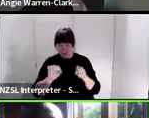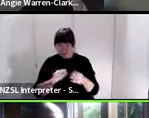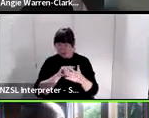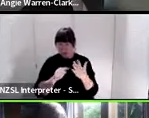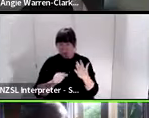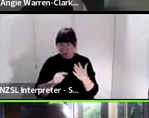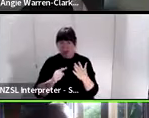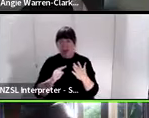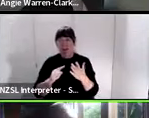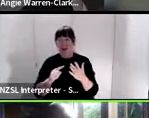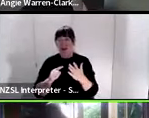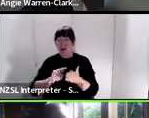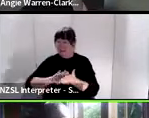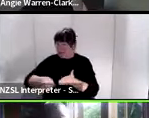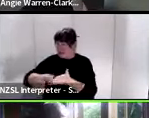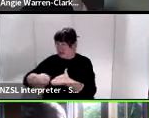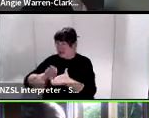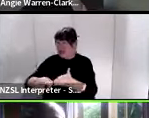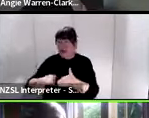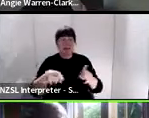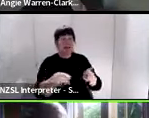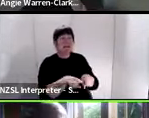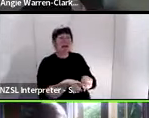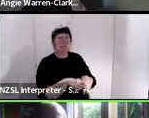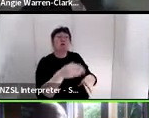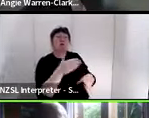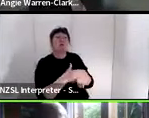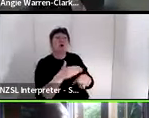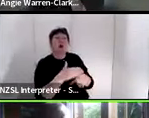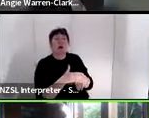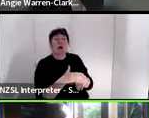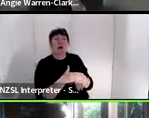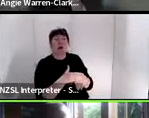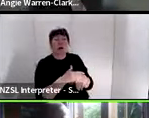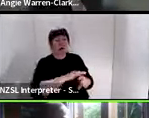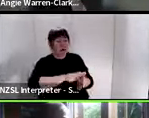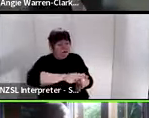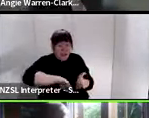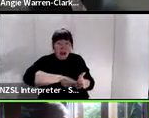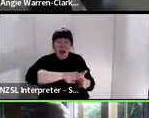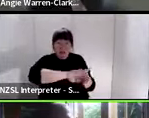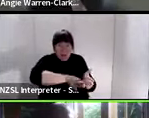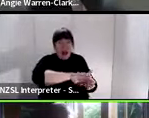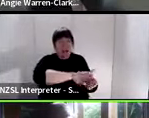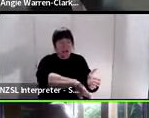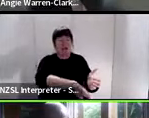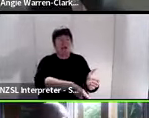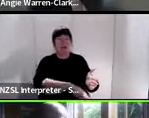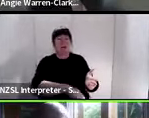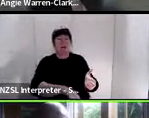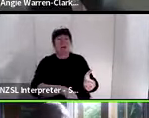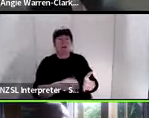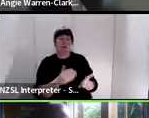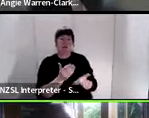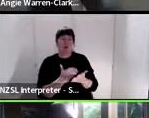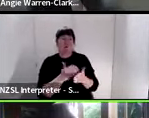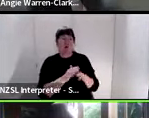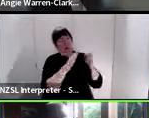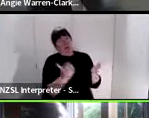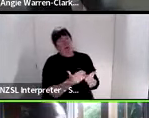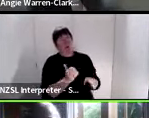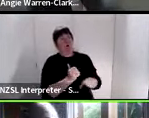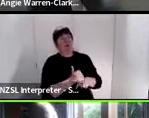of work from recruitment all the way through. It's an ableist world. It's